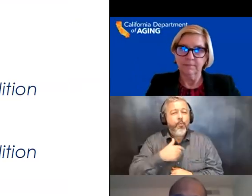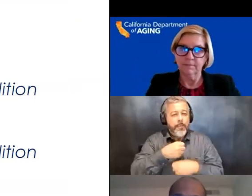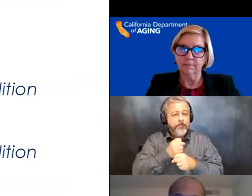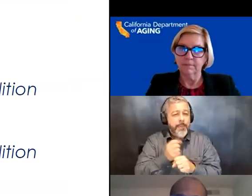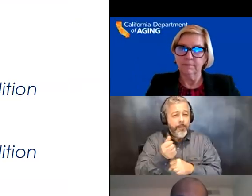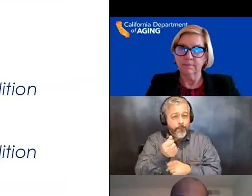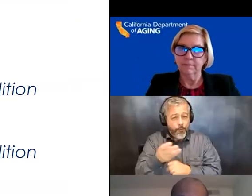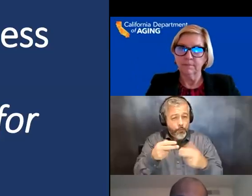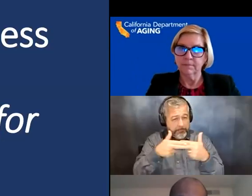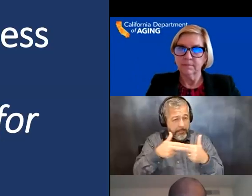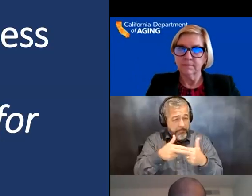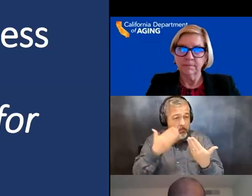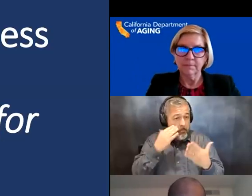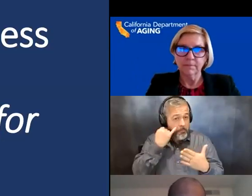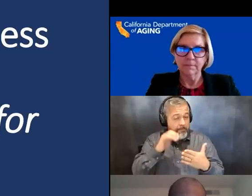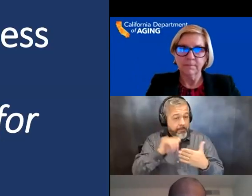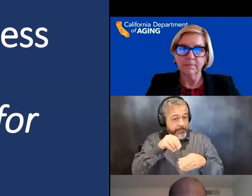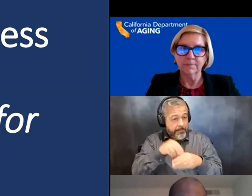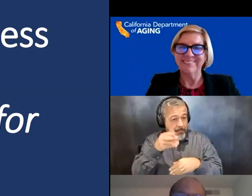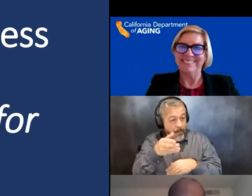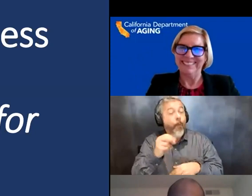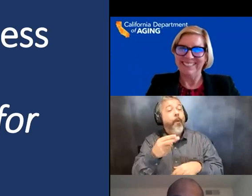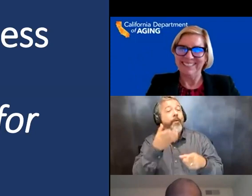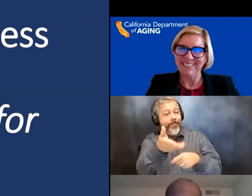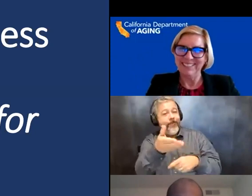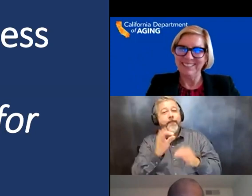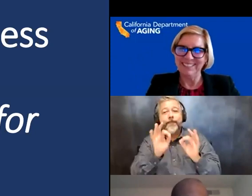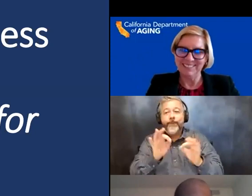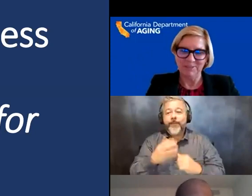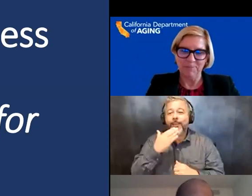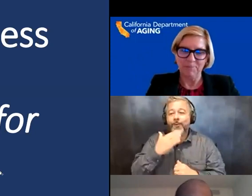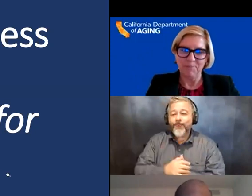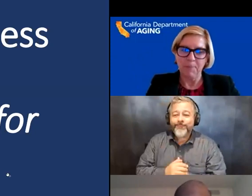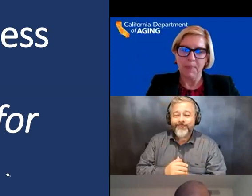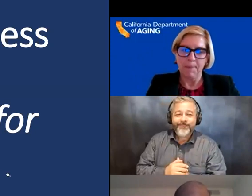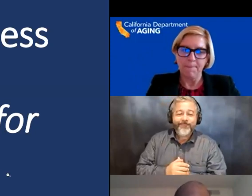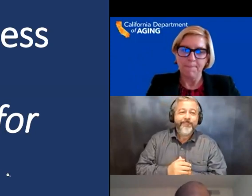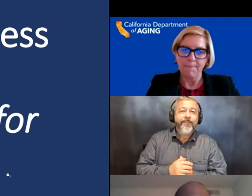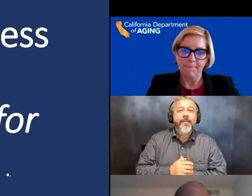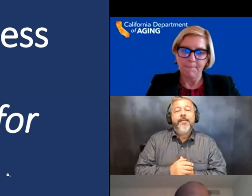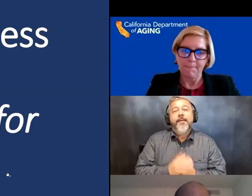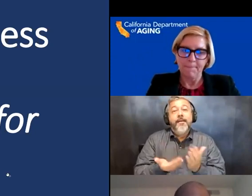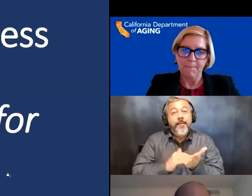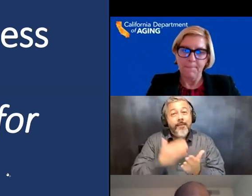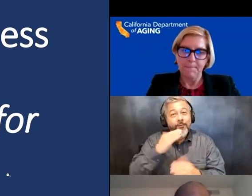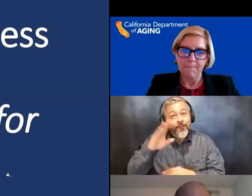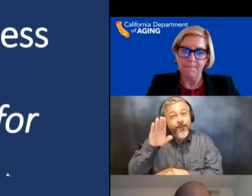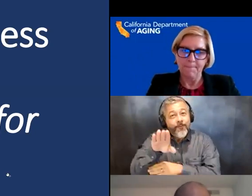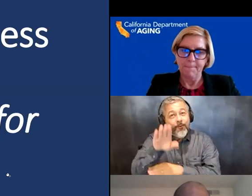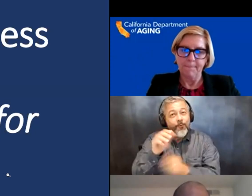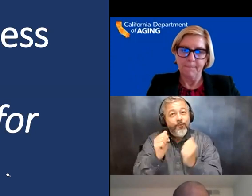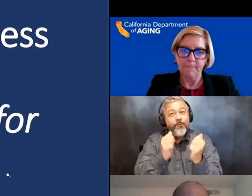are in the presentation. Oh, perfect. Thank you. So again, good afternoon,